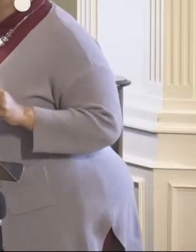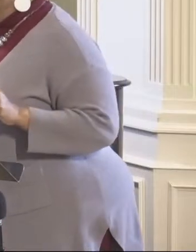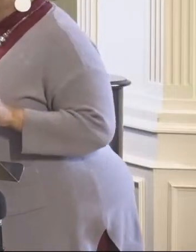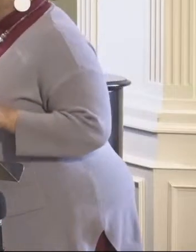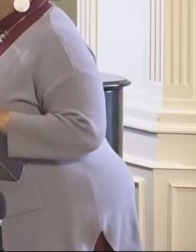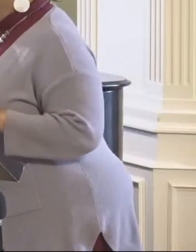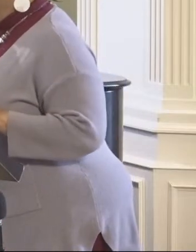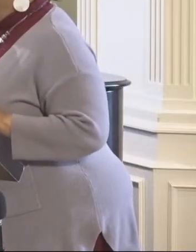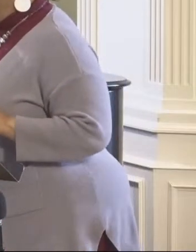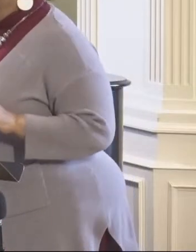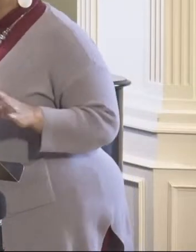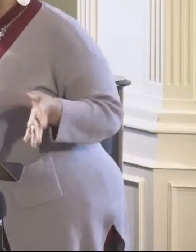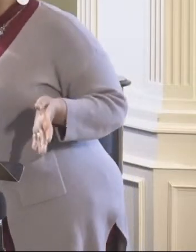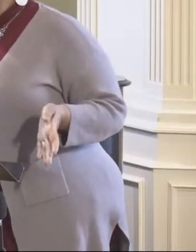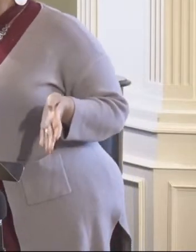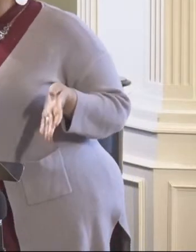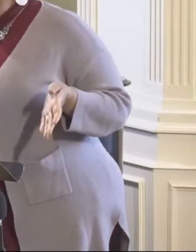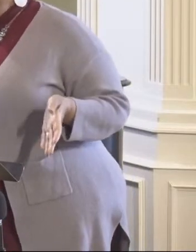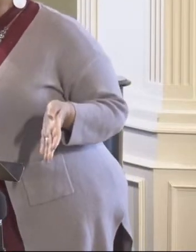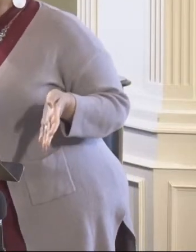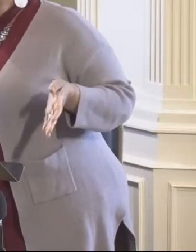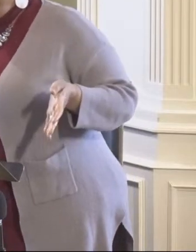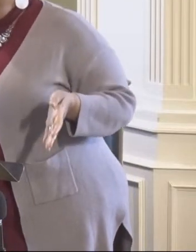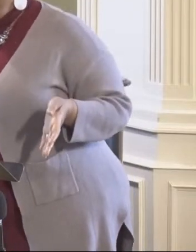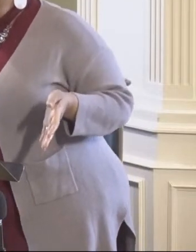do is sing.